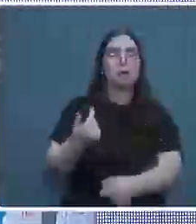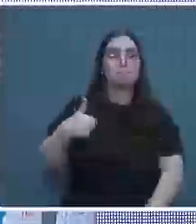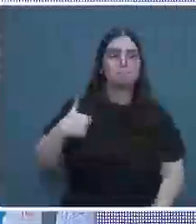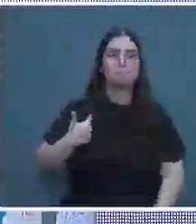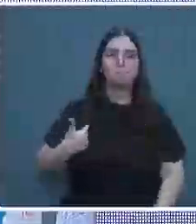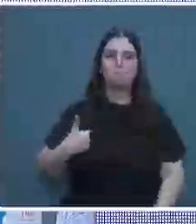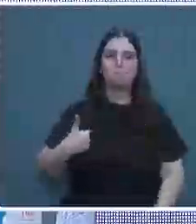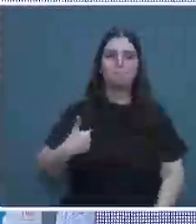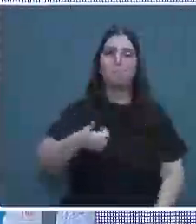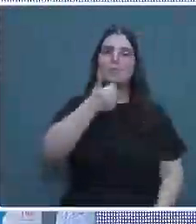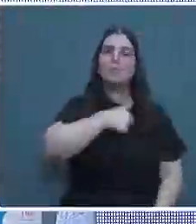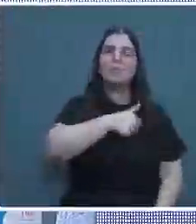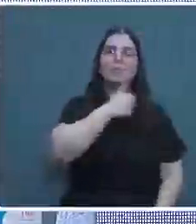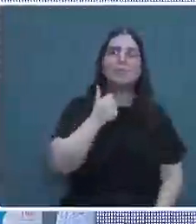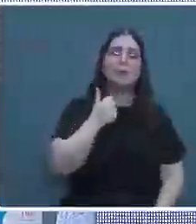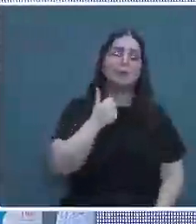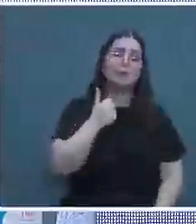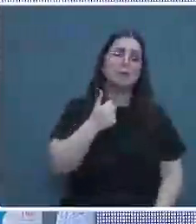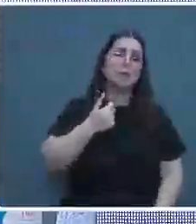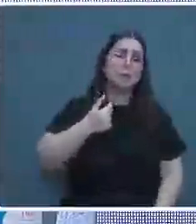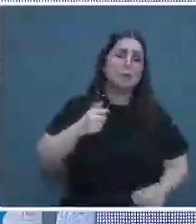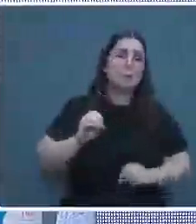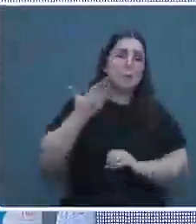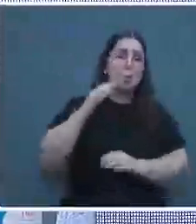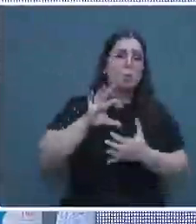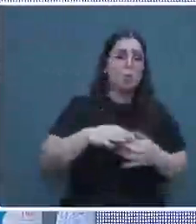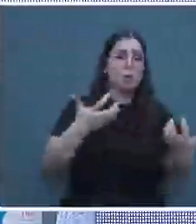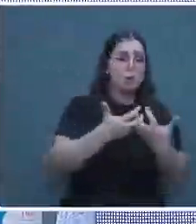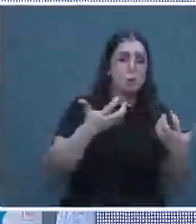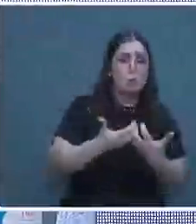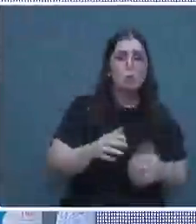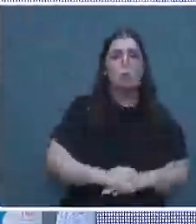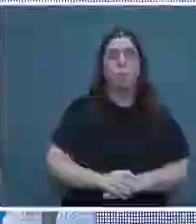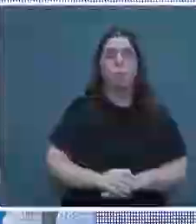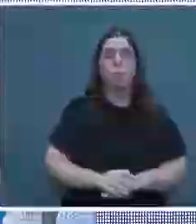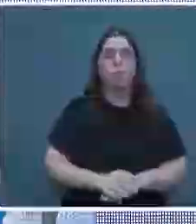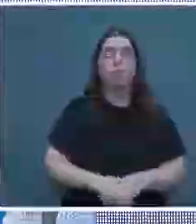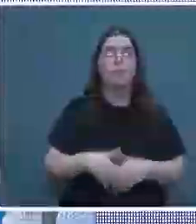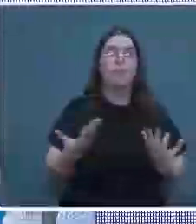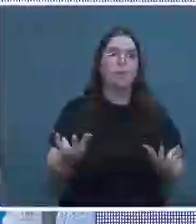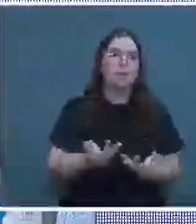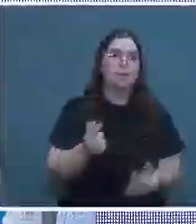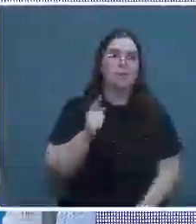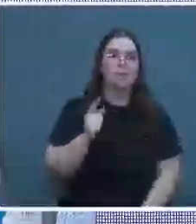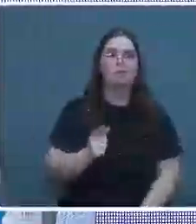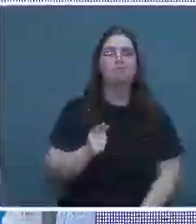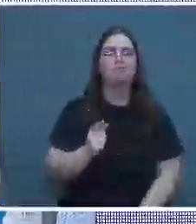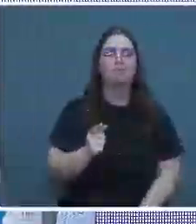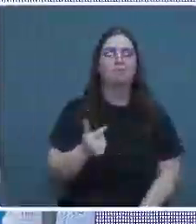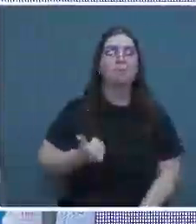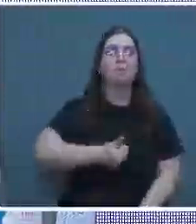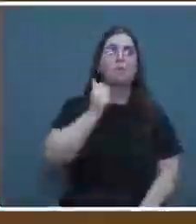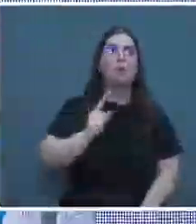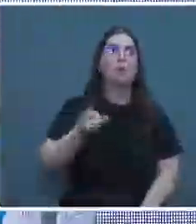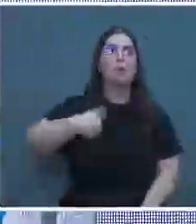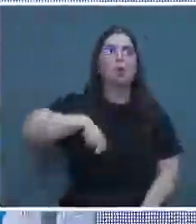who are suffering all the costs of a war or of a conflict. Mm-hmm. So definitely it's better that